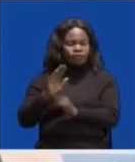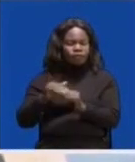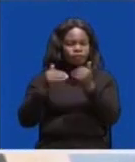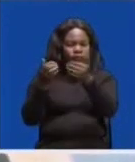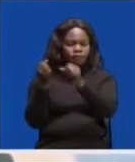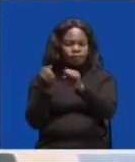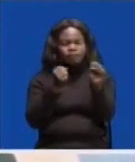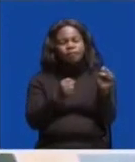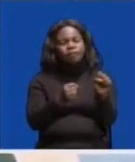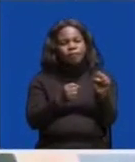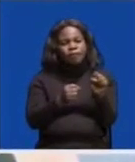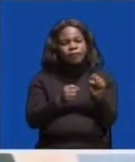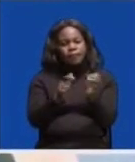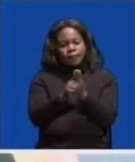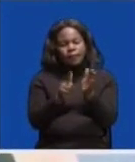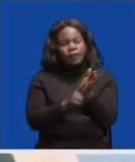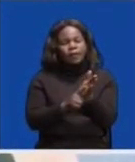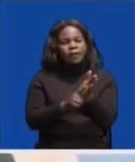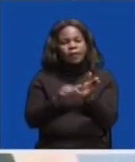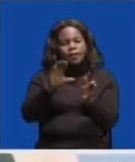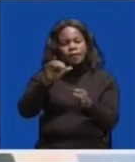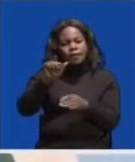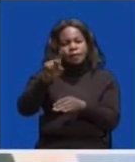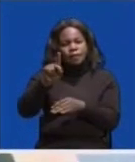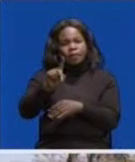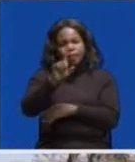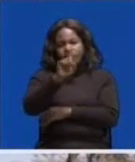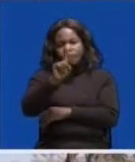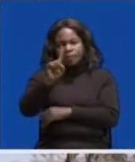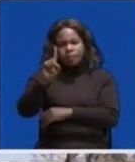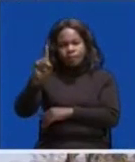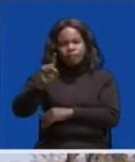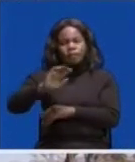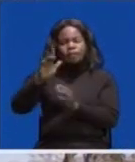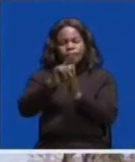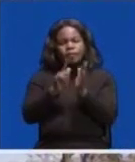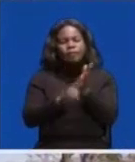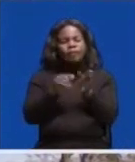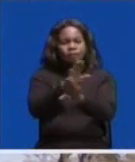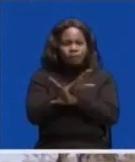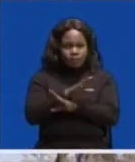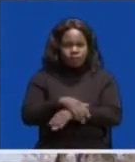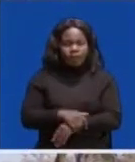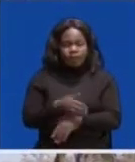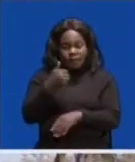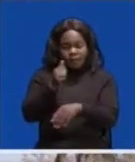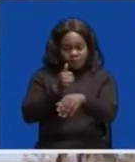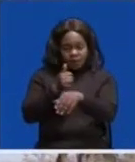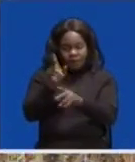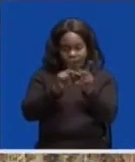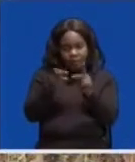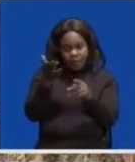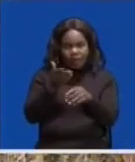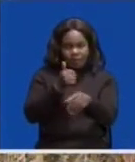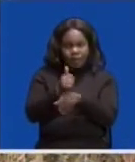Cap 111 of the laws of Zambia. Residents of Mbabala have condemned Chiala's actions and are